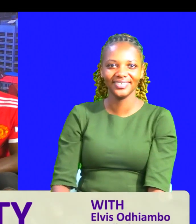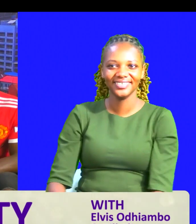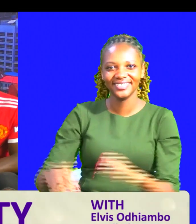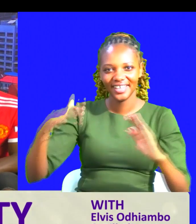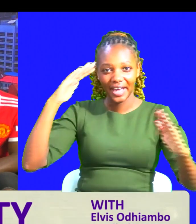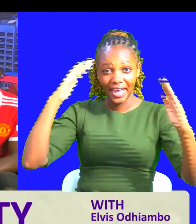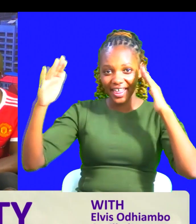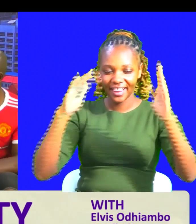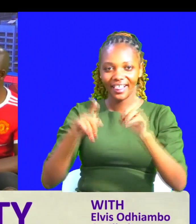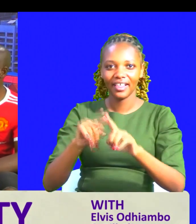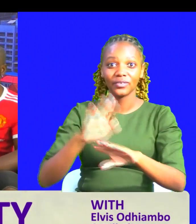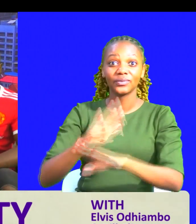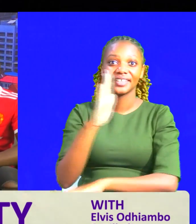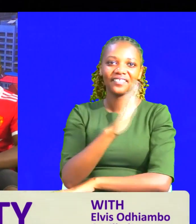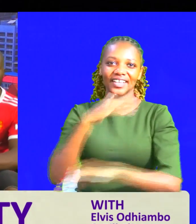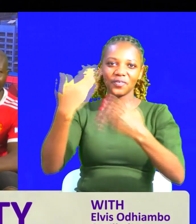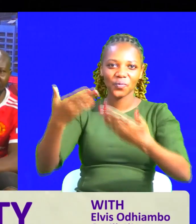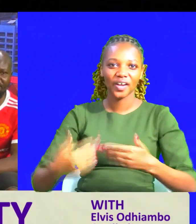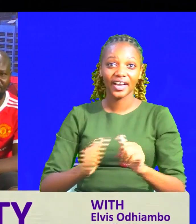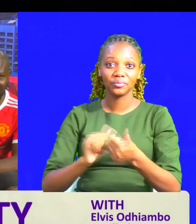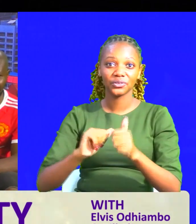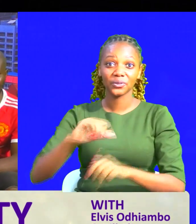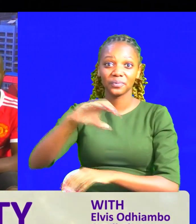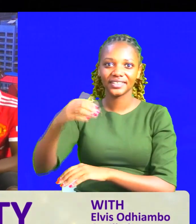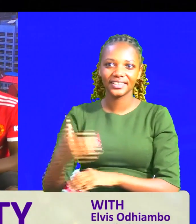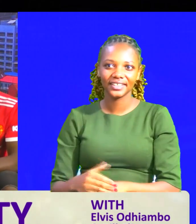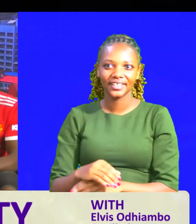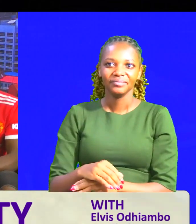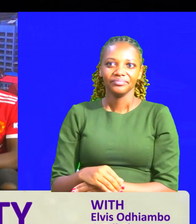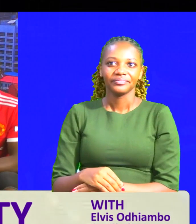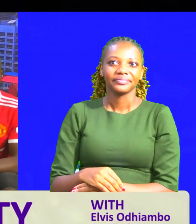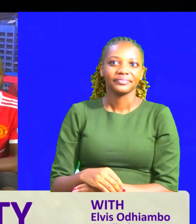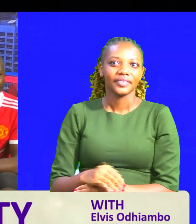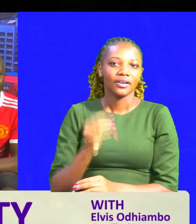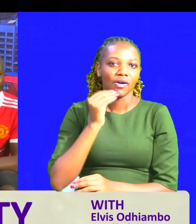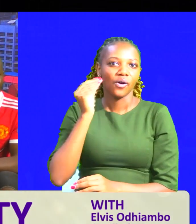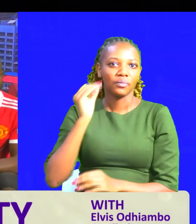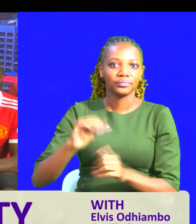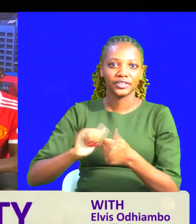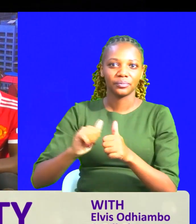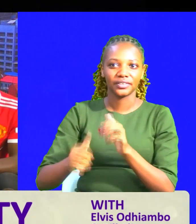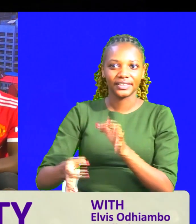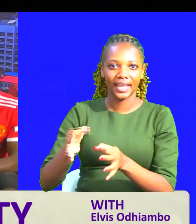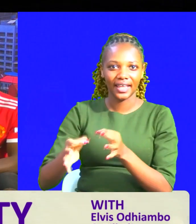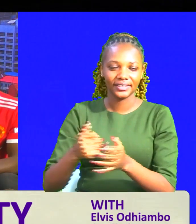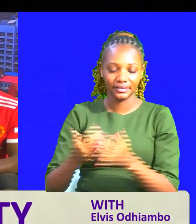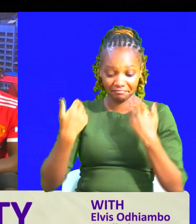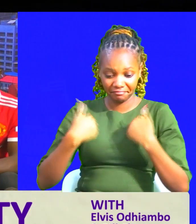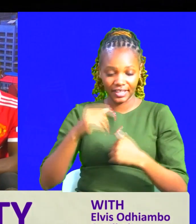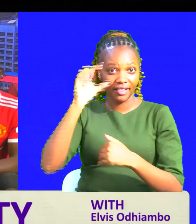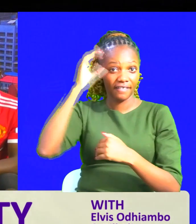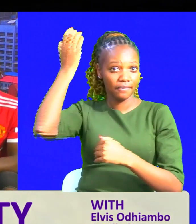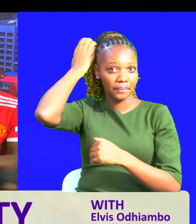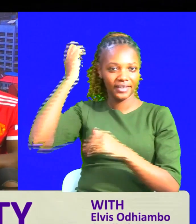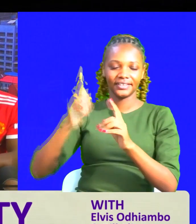And a very good evening. Welcome to Sports City, your home of sports analysis. You are with me, Big Clinton Odhiambo, and joining me on Panditry is